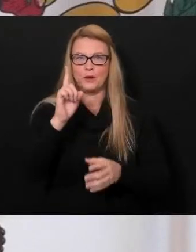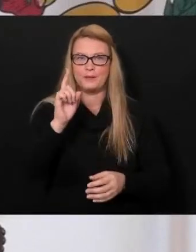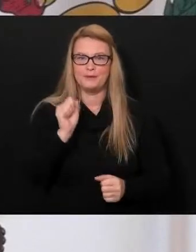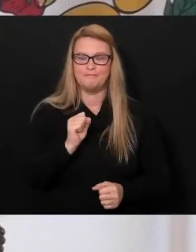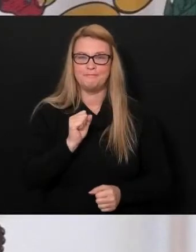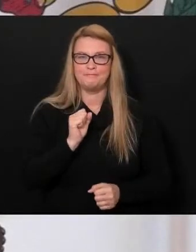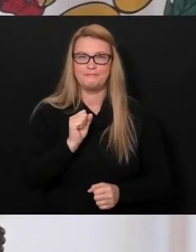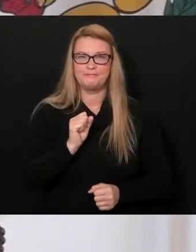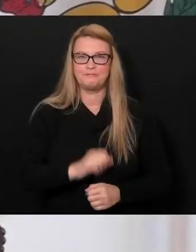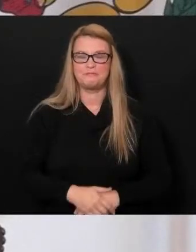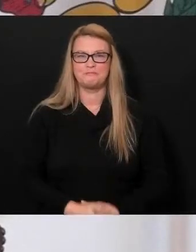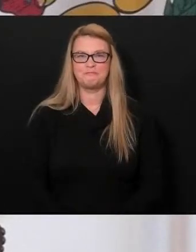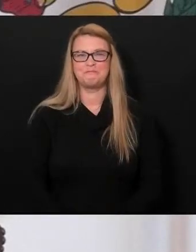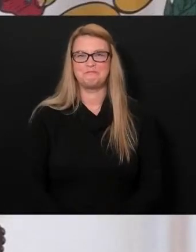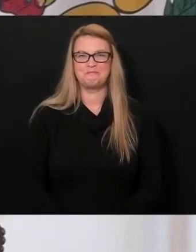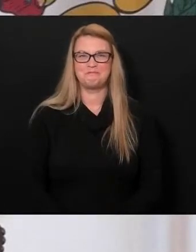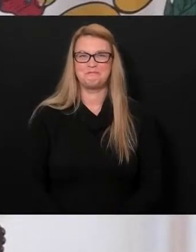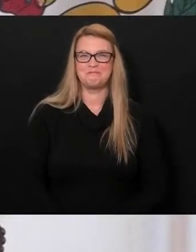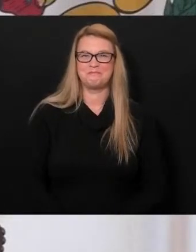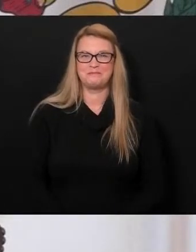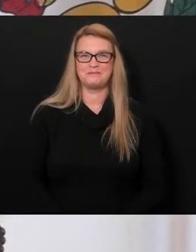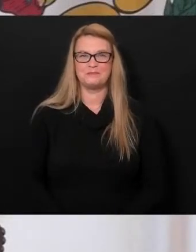well,